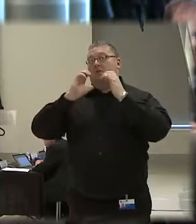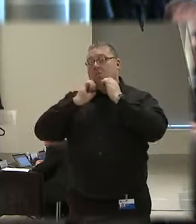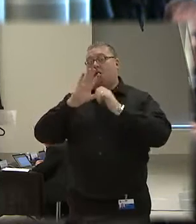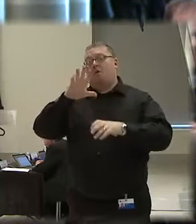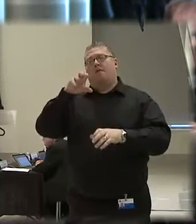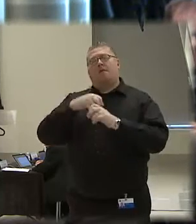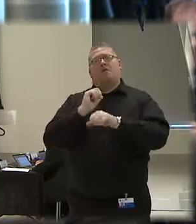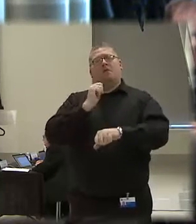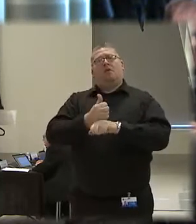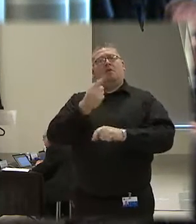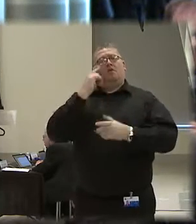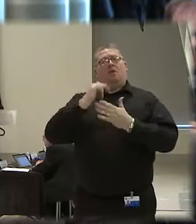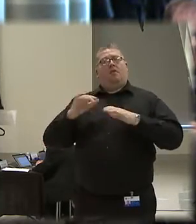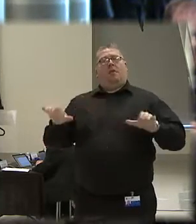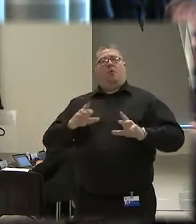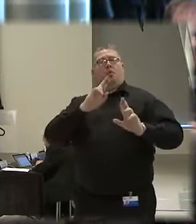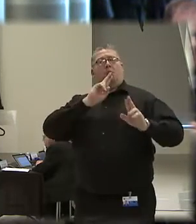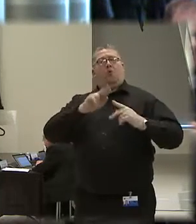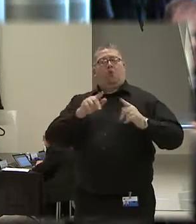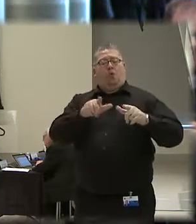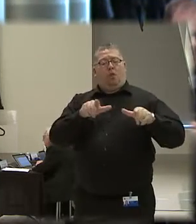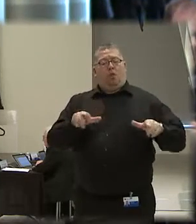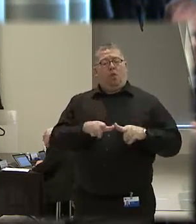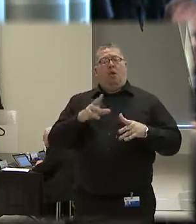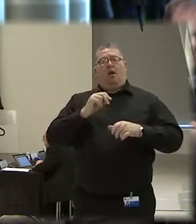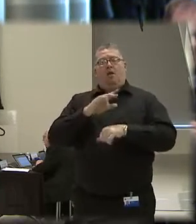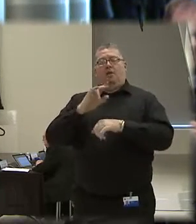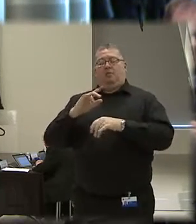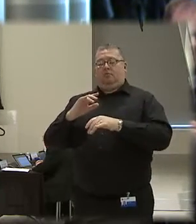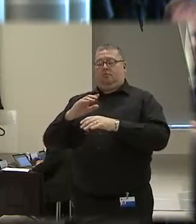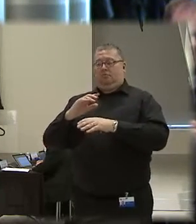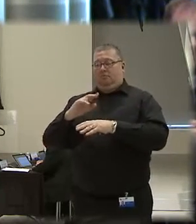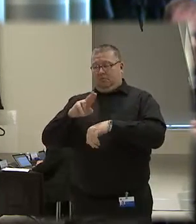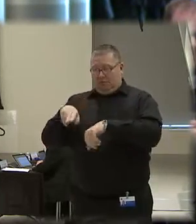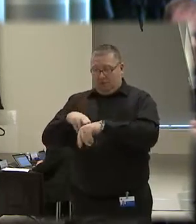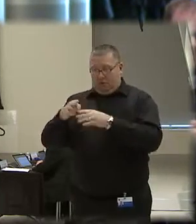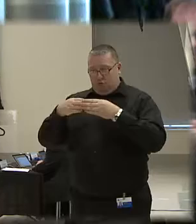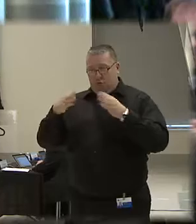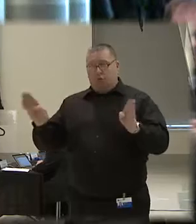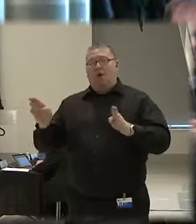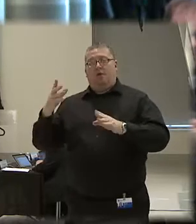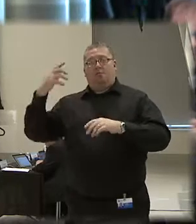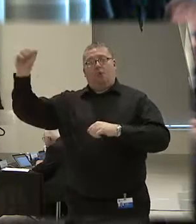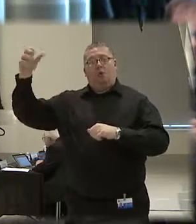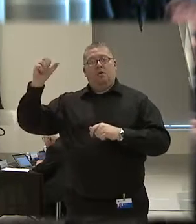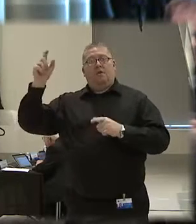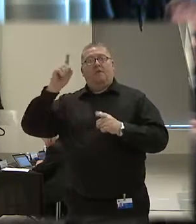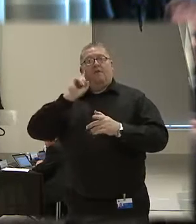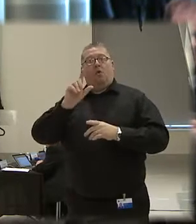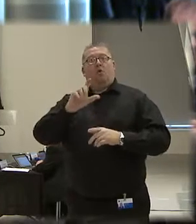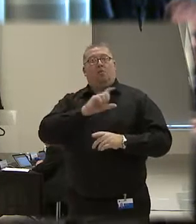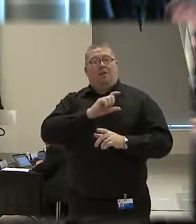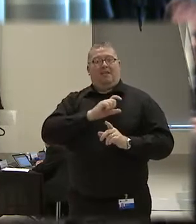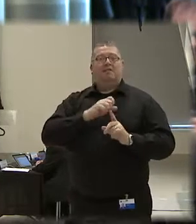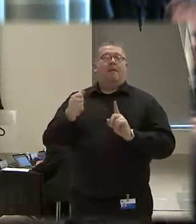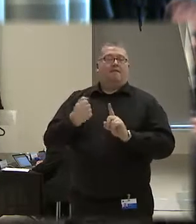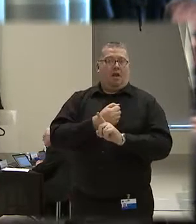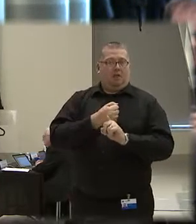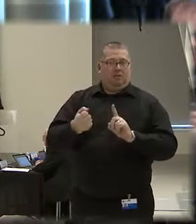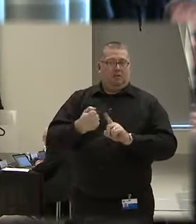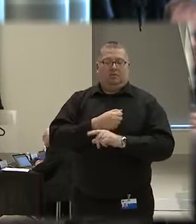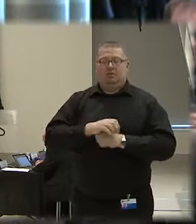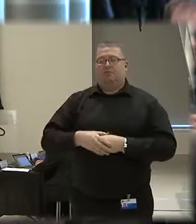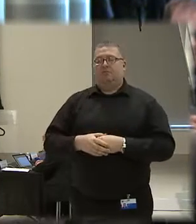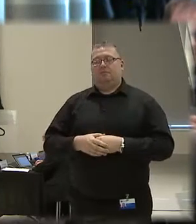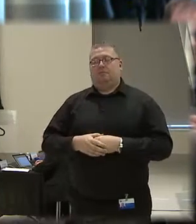actions in response to local and national police protests to state violence, particularly police violence. I